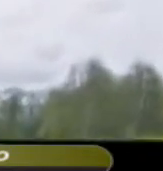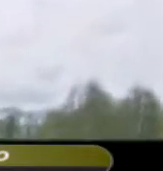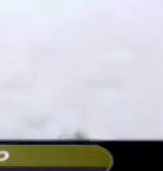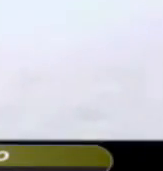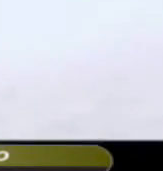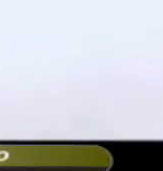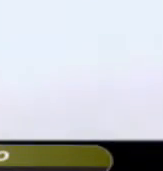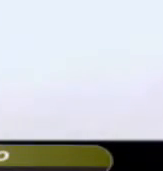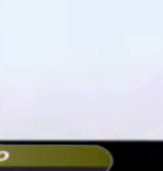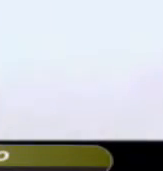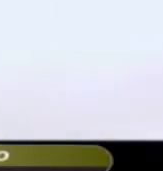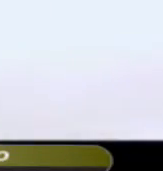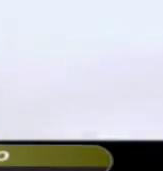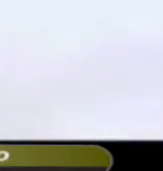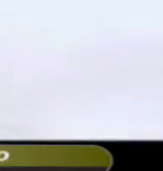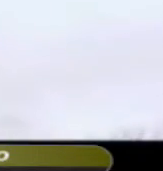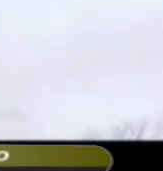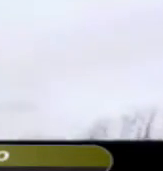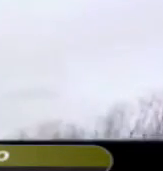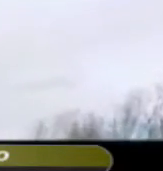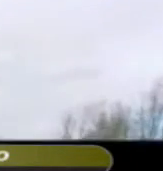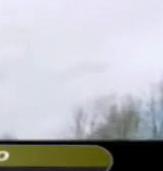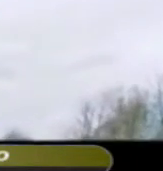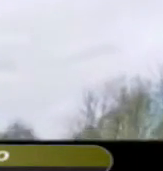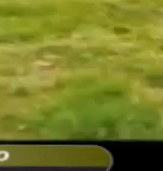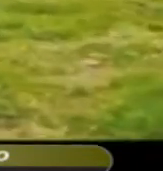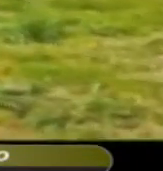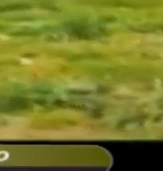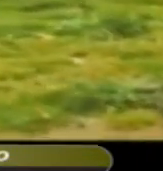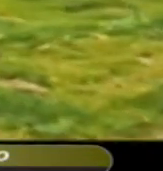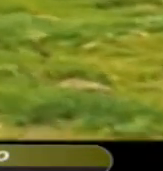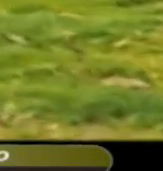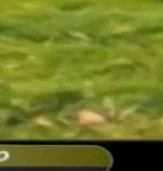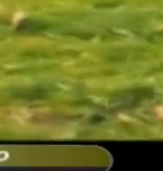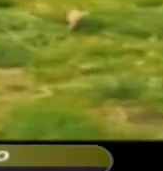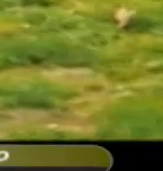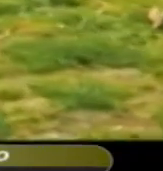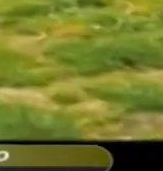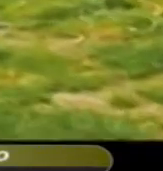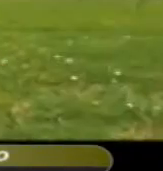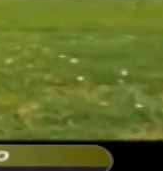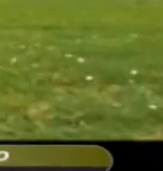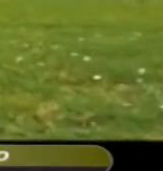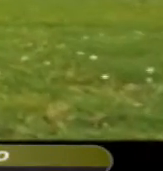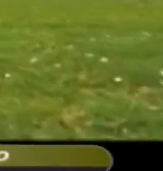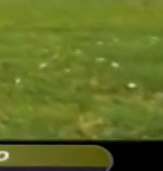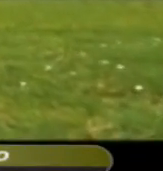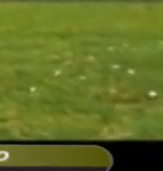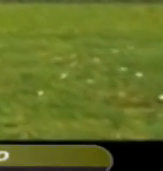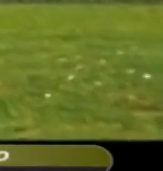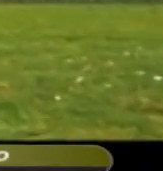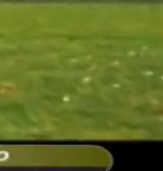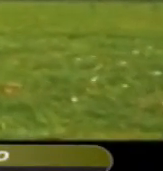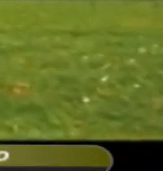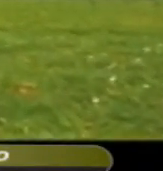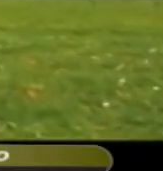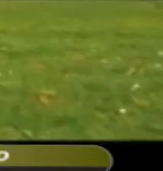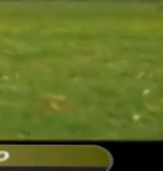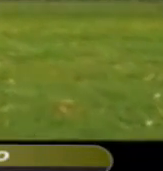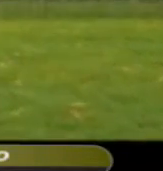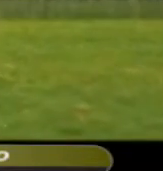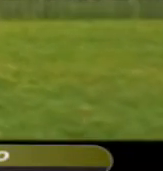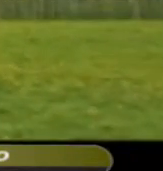Girl, you know me, the movie control it. So whenever you like, we can